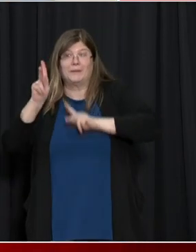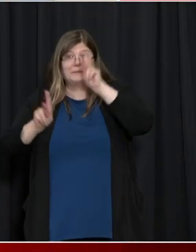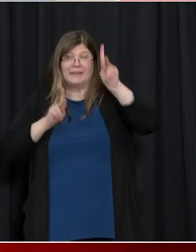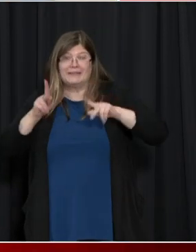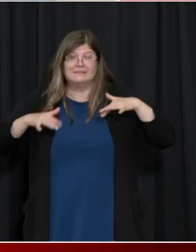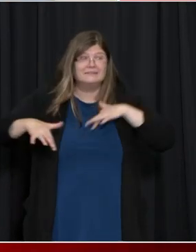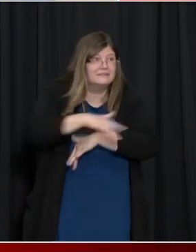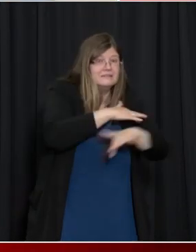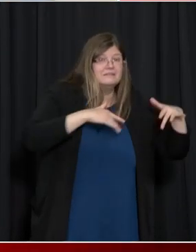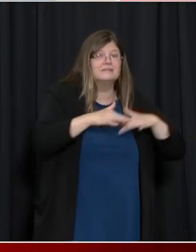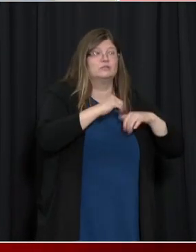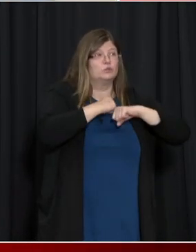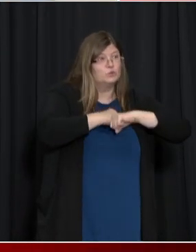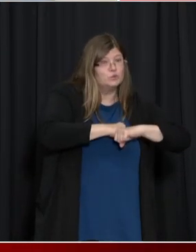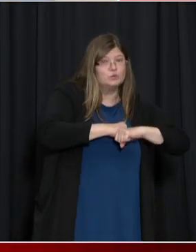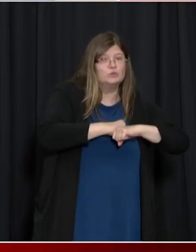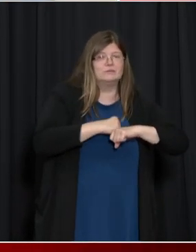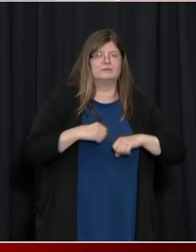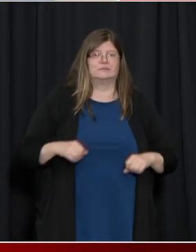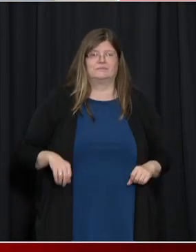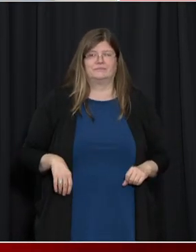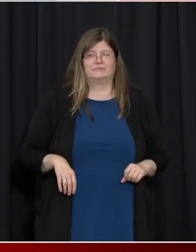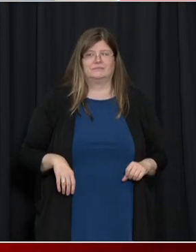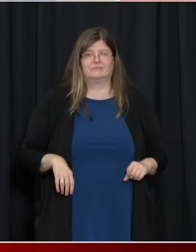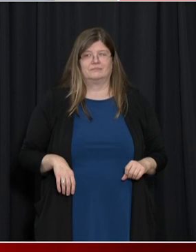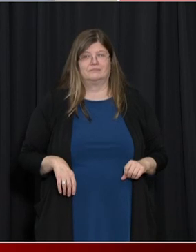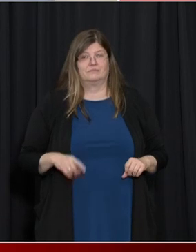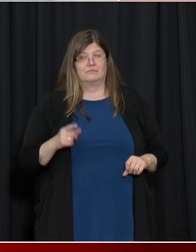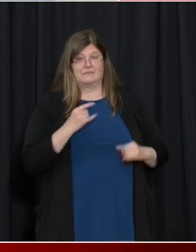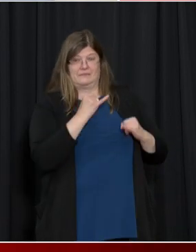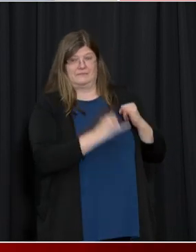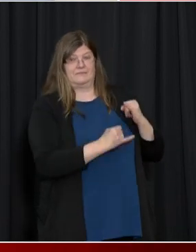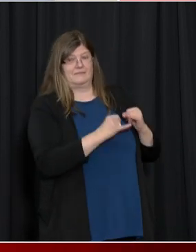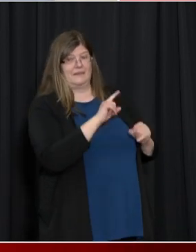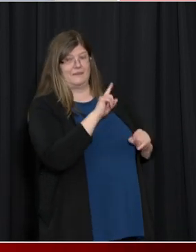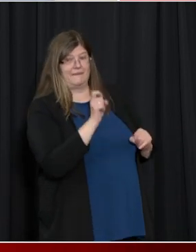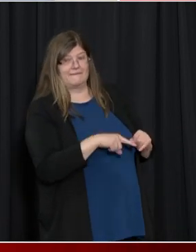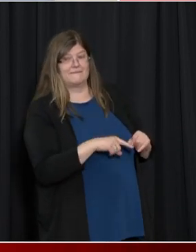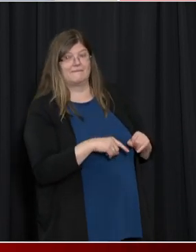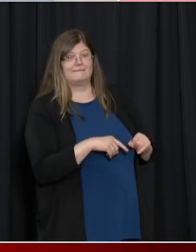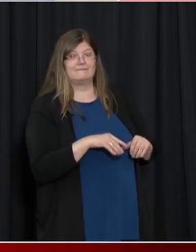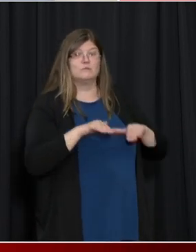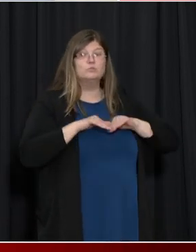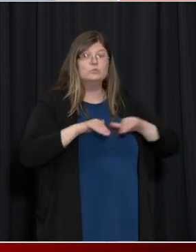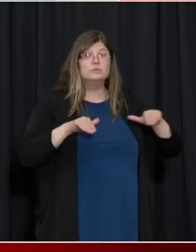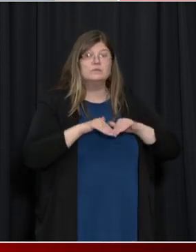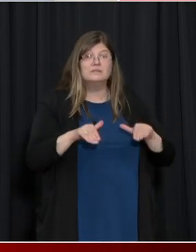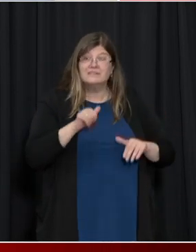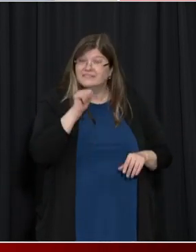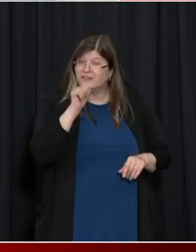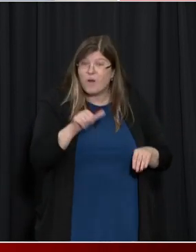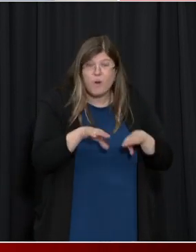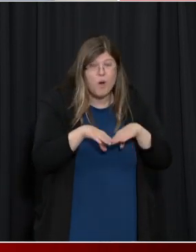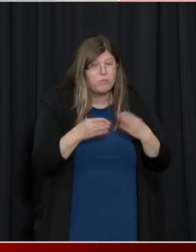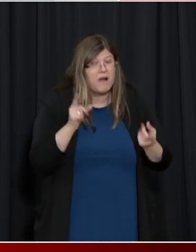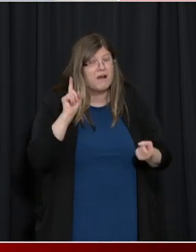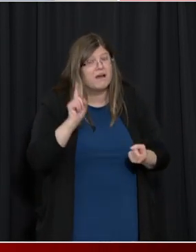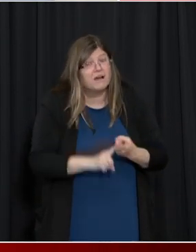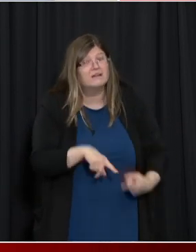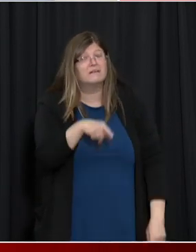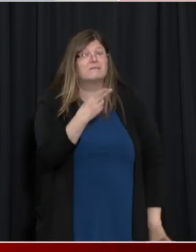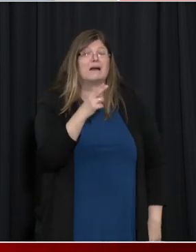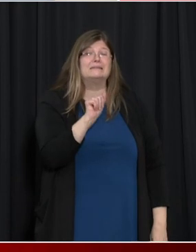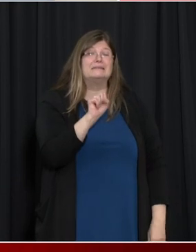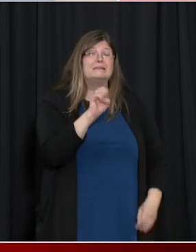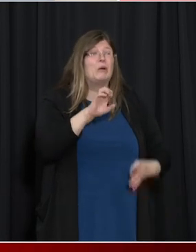last question, on the recommendations, it does not have pools opening until phase 3. I know. Well, so does